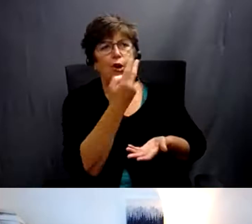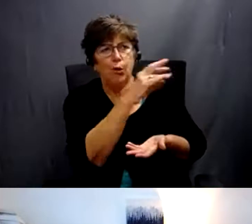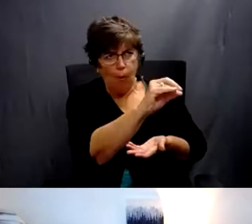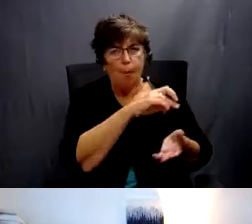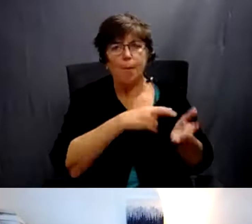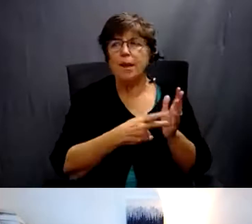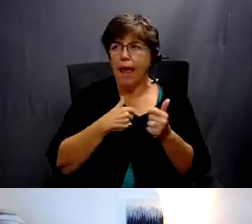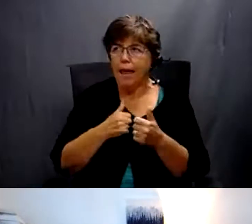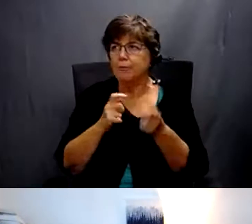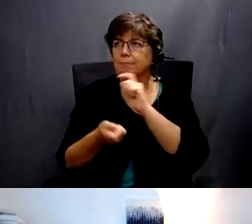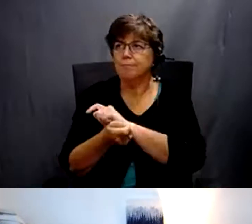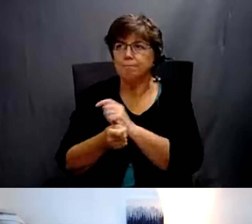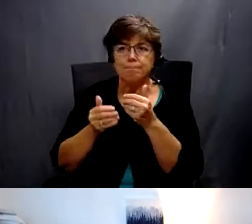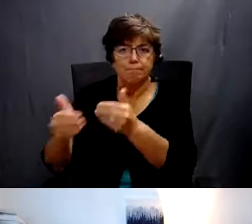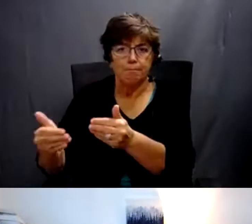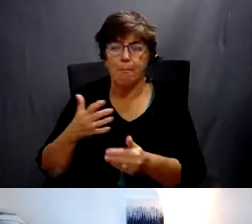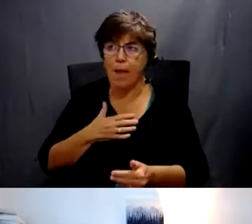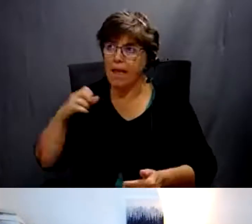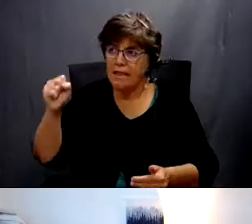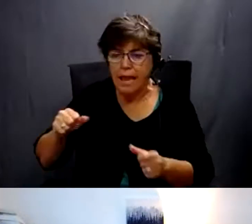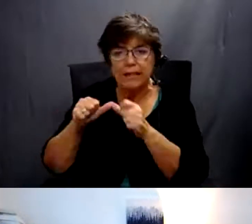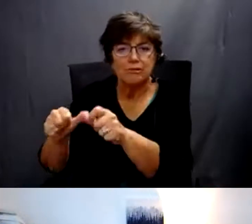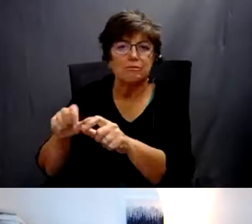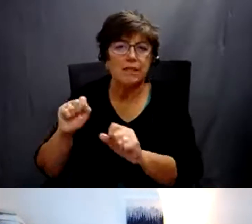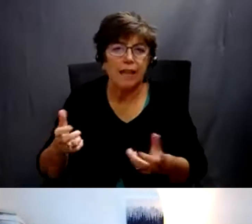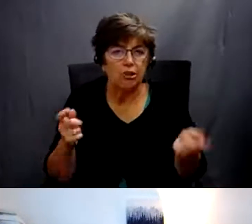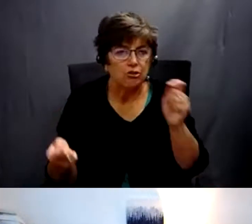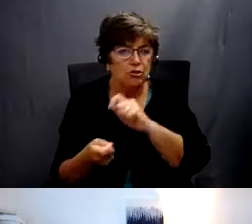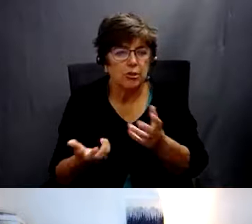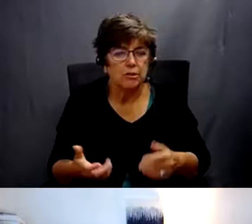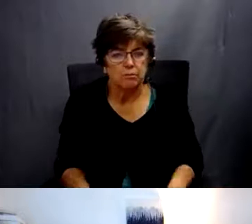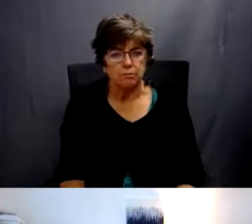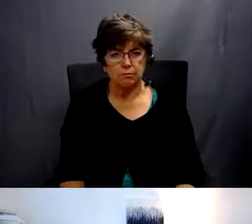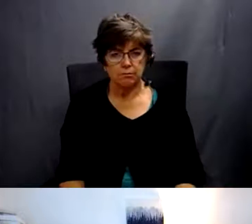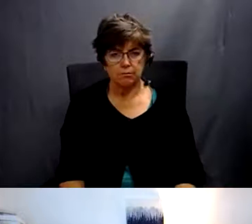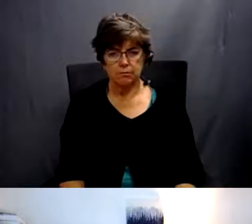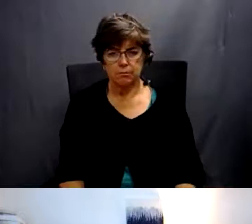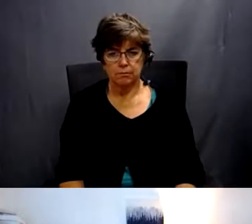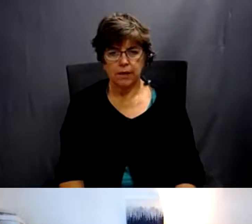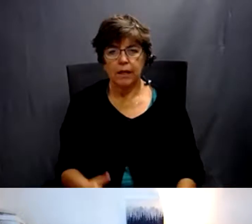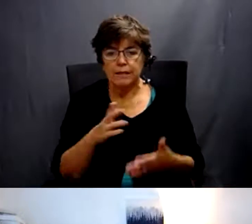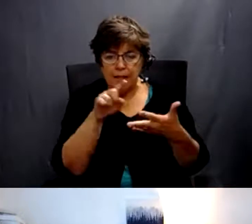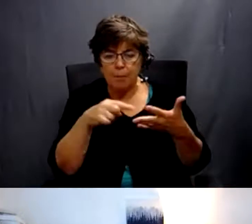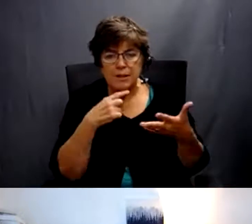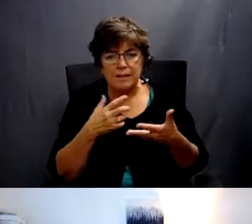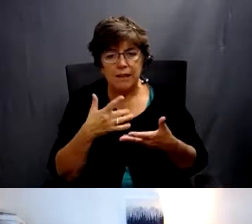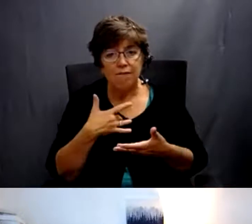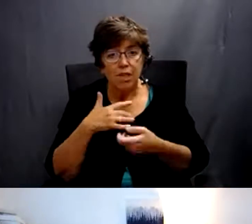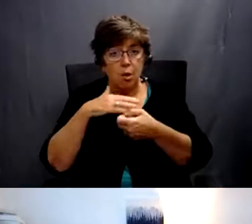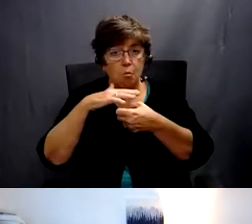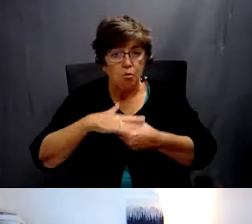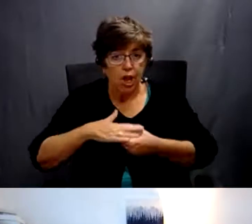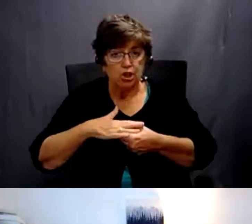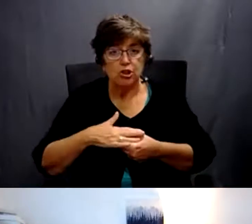a really powerful yes. Yeah, I see feelings of pressure and stress mentioned in the